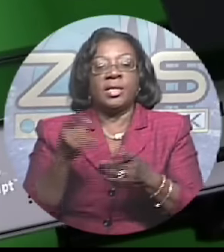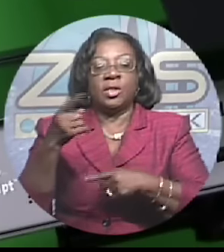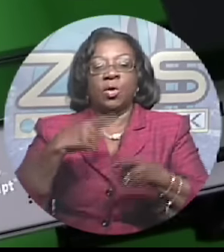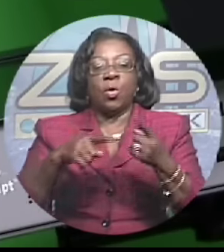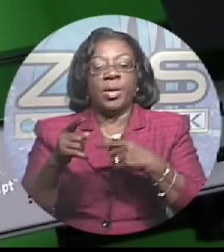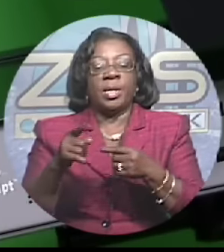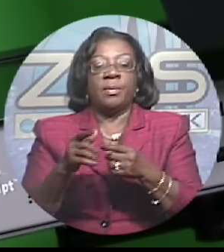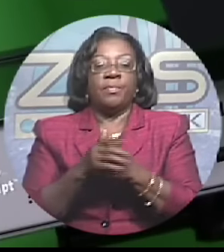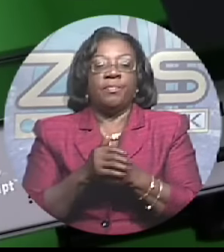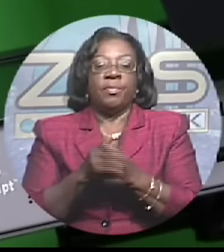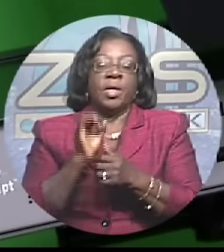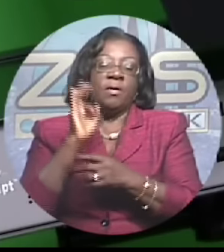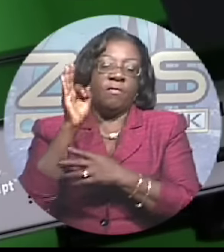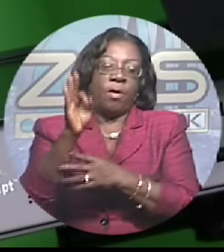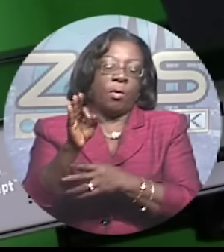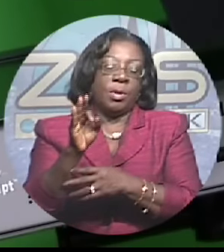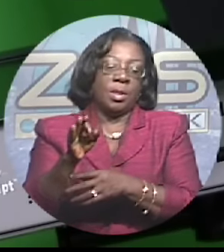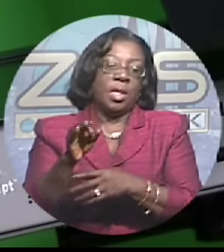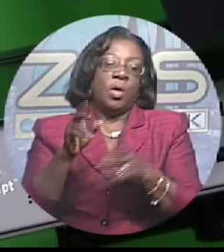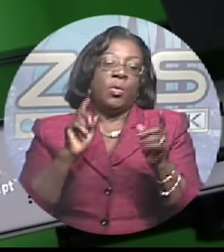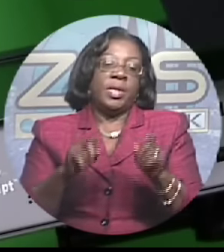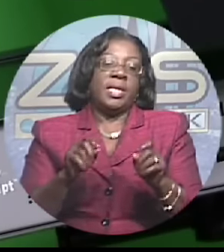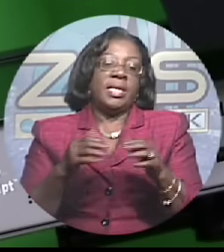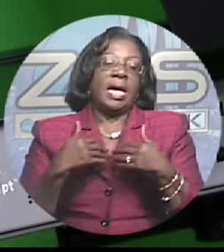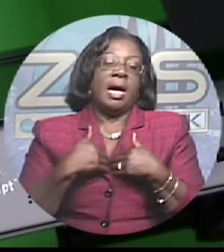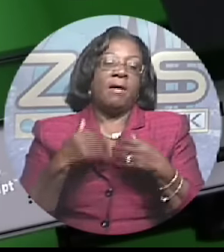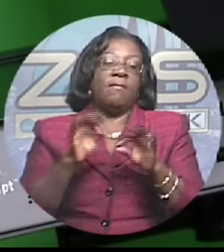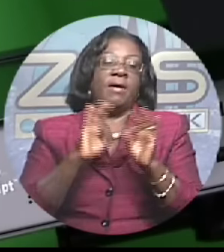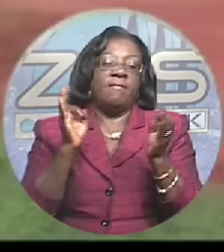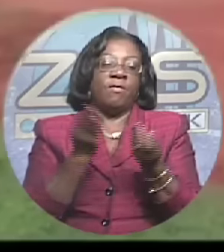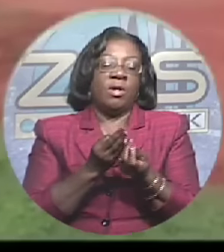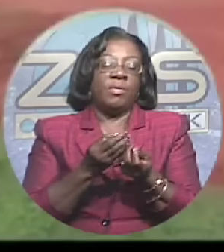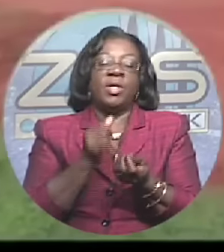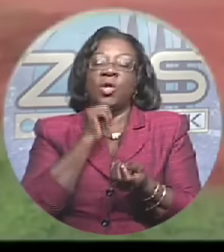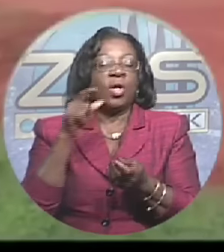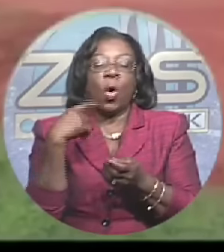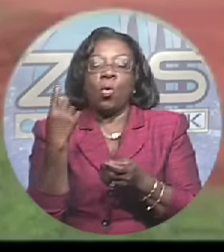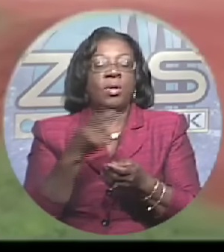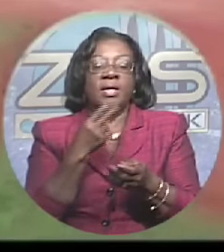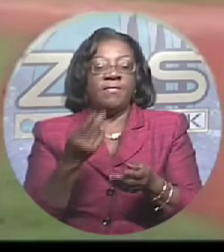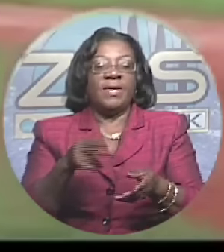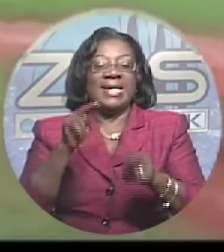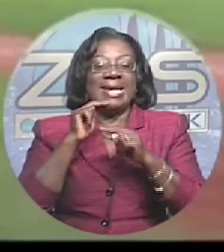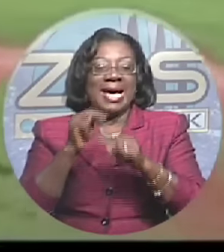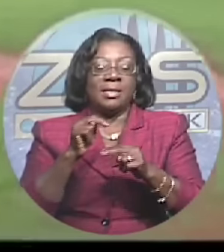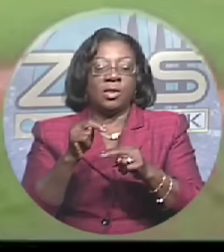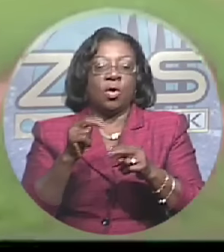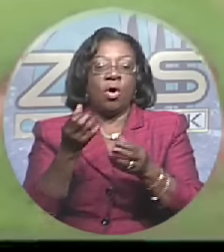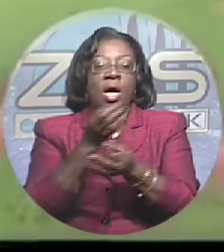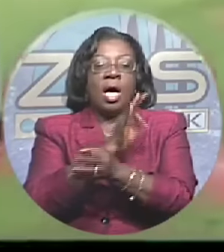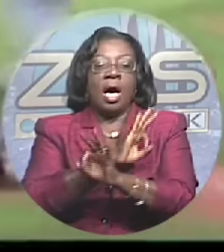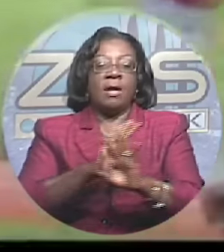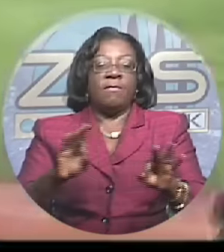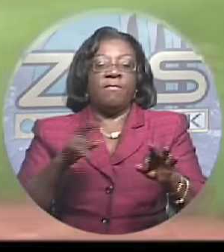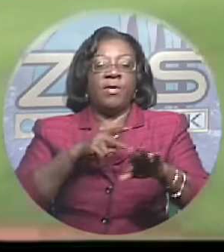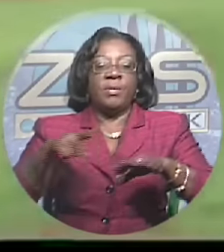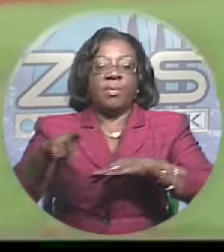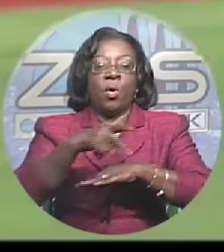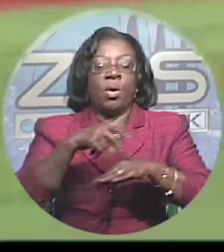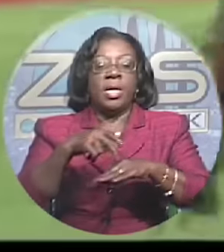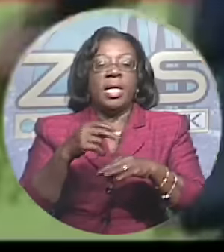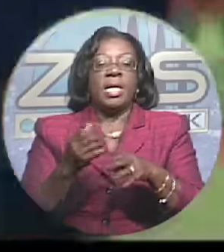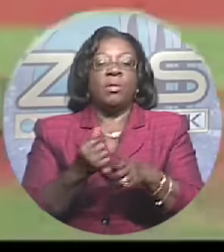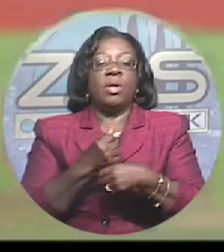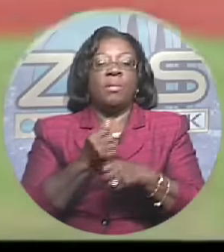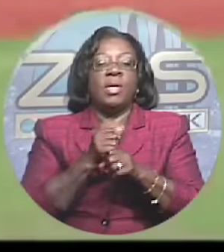that we didn't just have a federation that was Nassau and Freeport-based or Grand Bahama-based. I want to make sure that nobody's